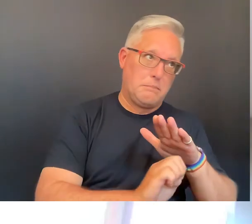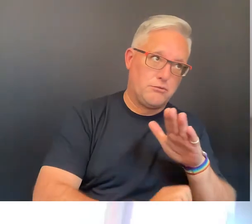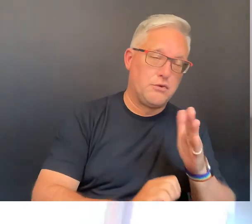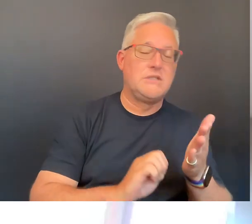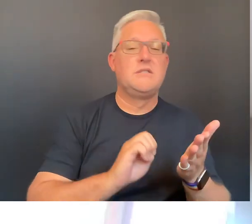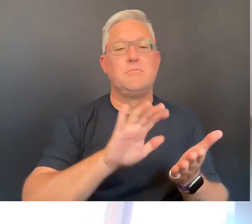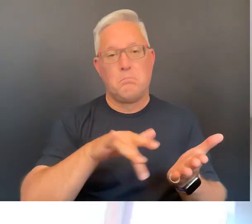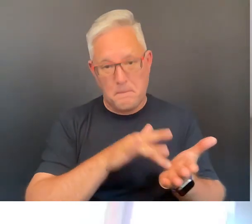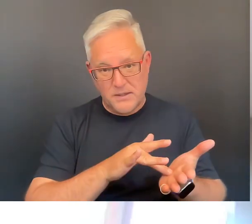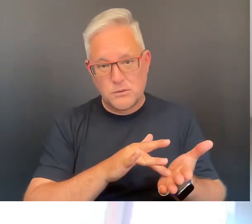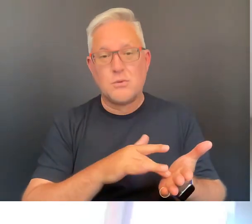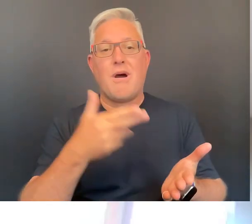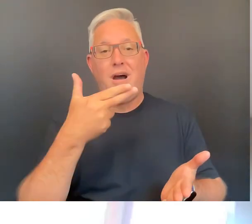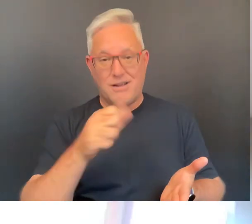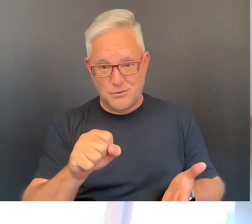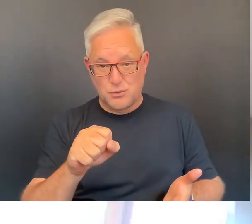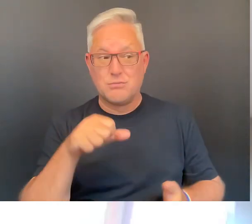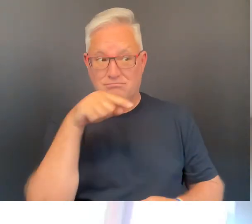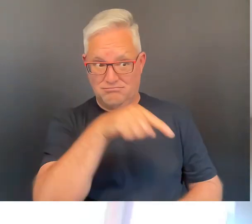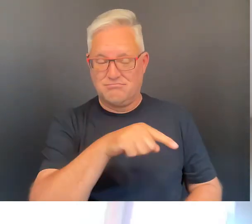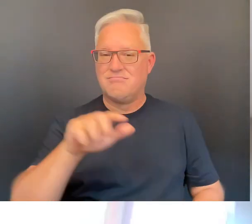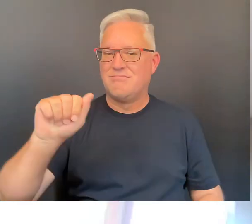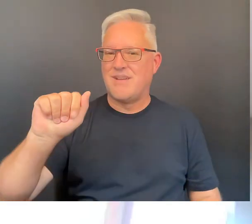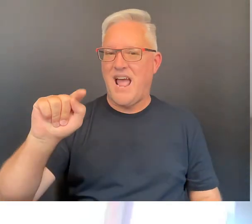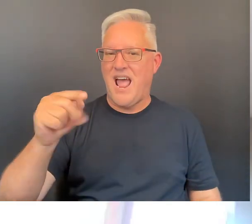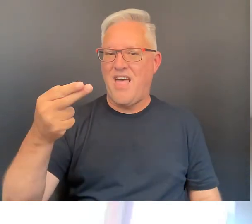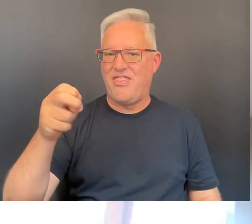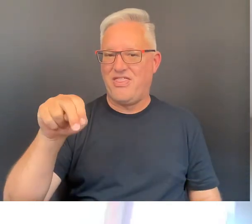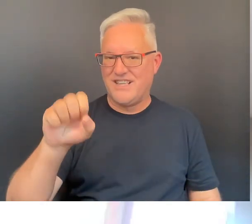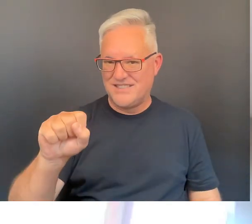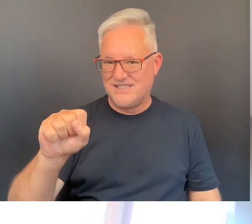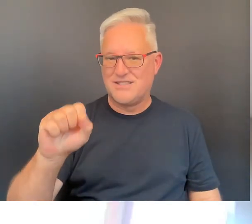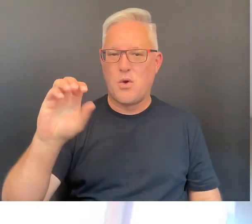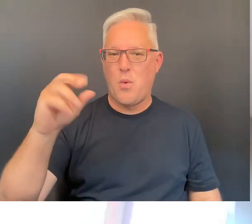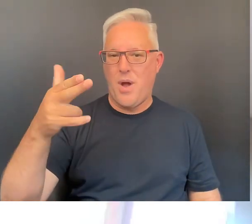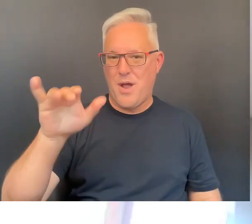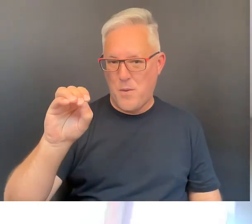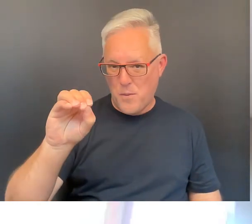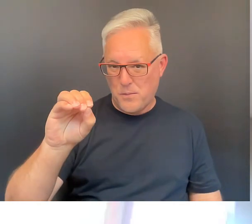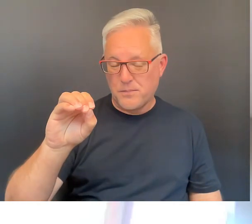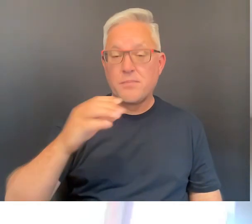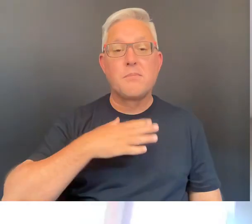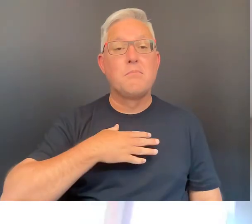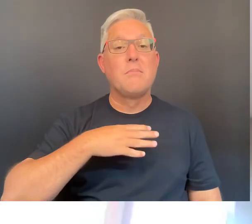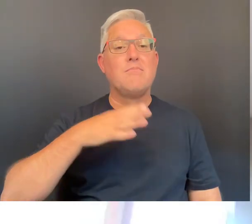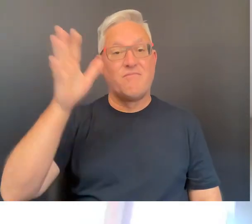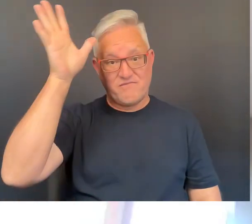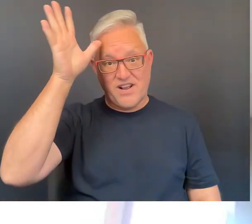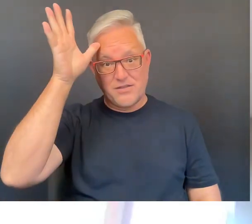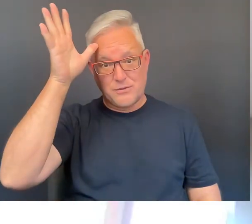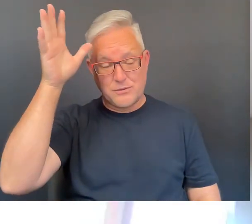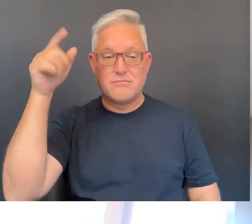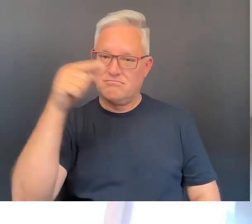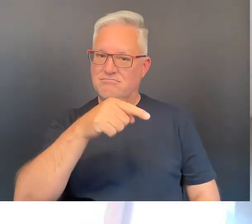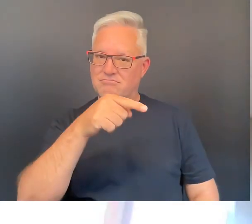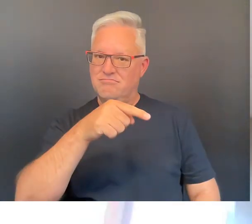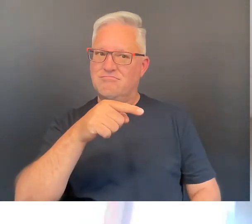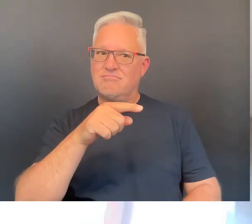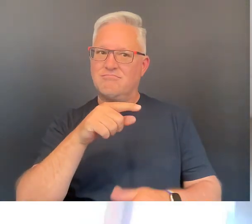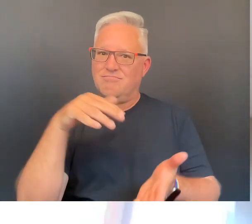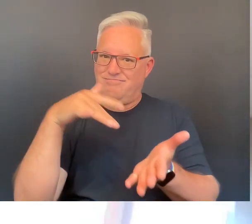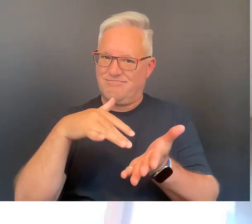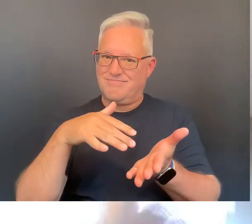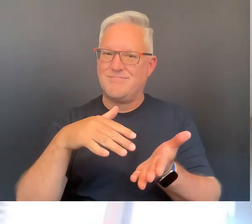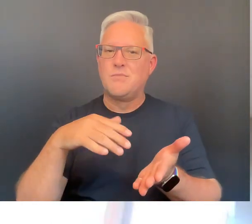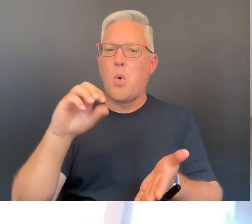elementary, middle school, and high school in Athens, Ohio. My dad was doing school there in Ohio